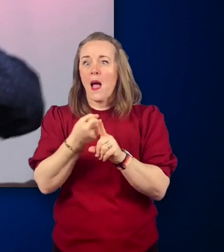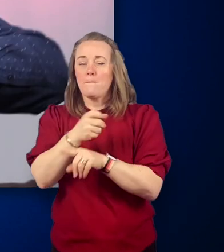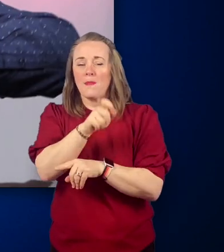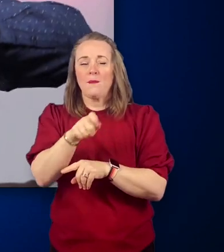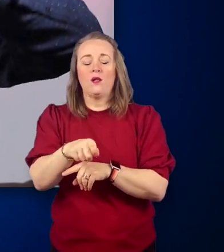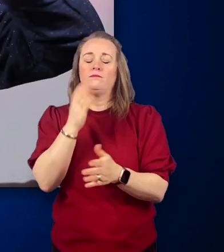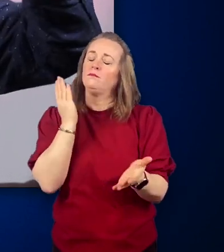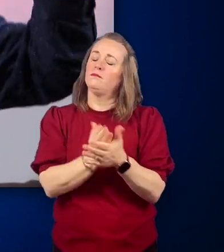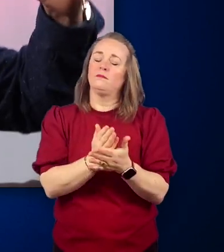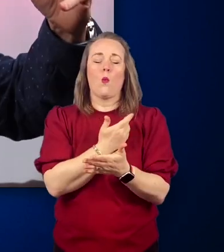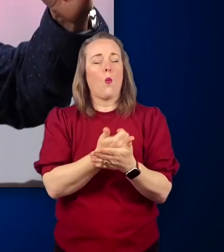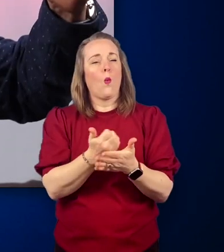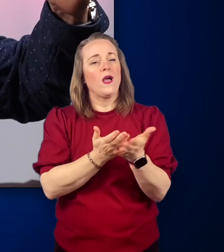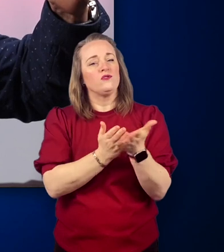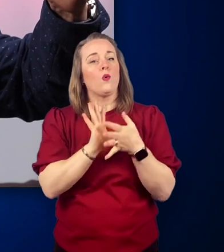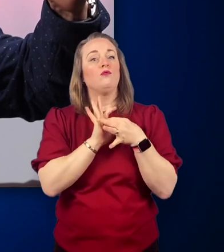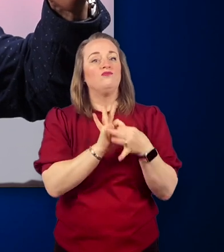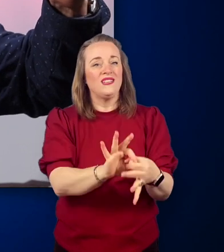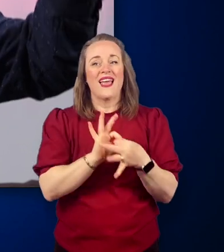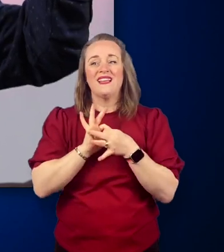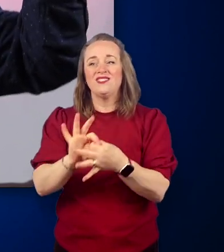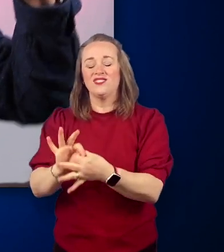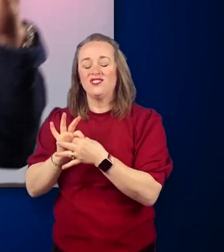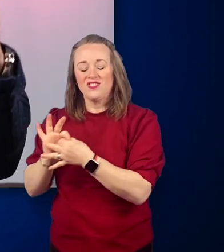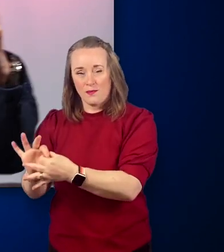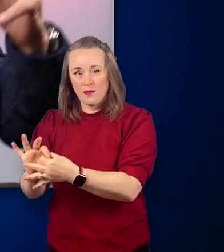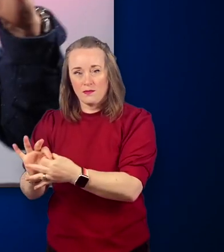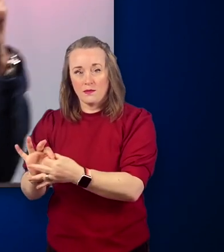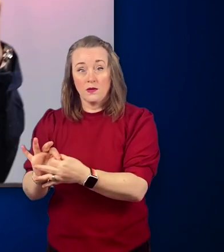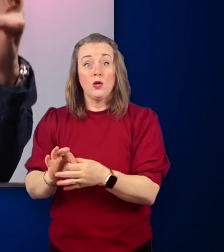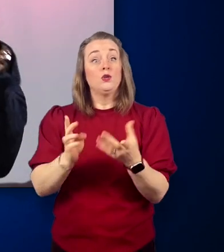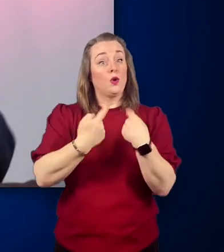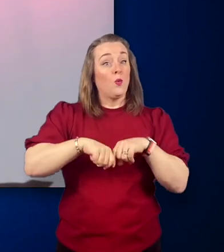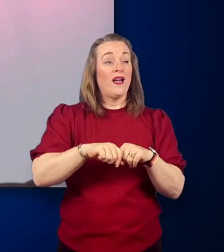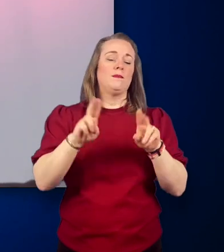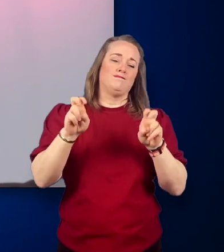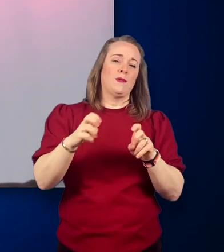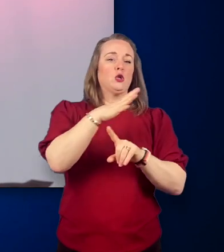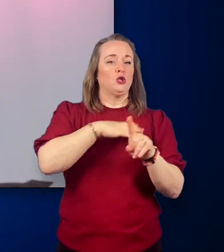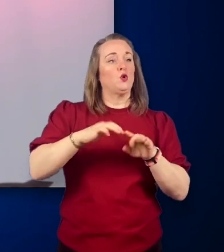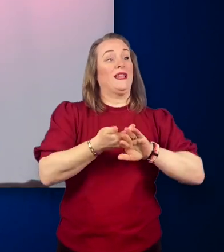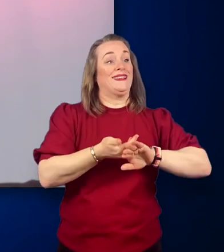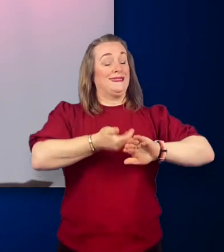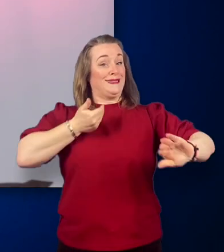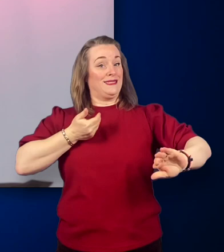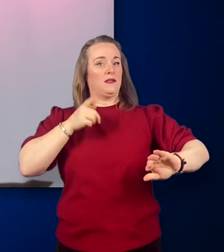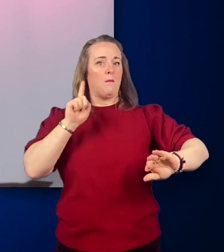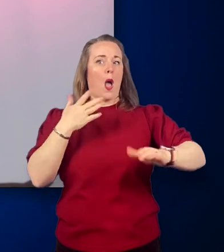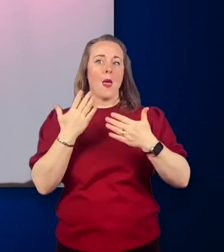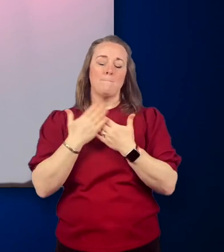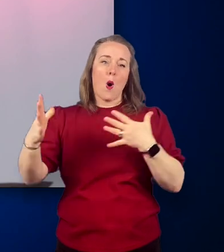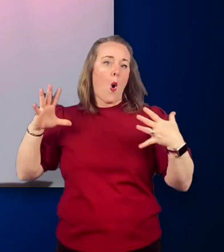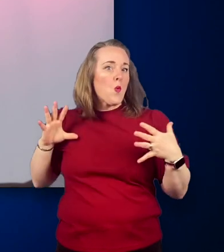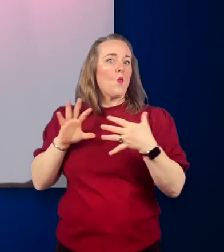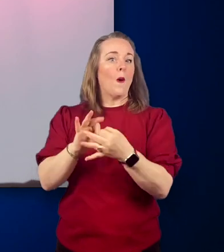been socially distanced, but we've been digitally more connected than we've ever been. There's WhatsApp